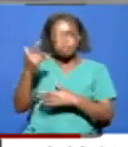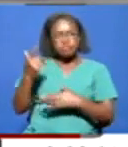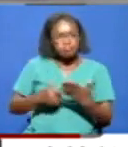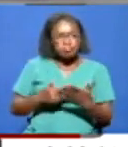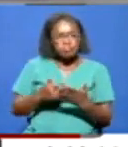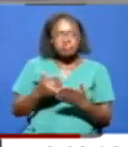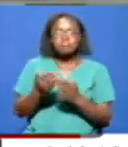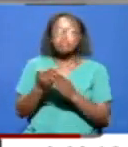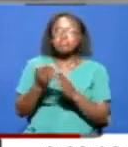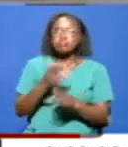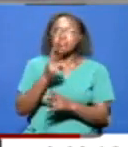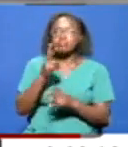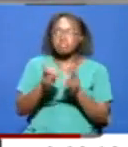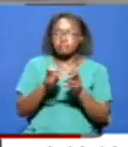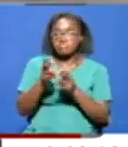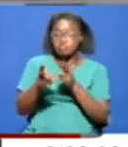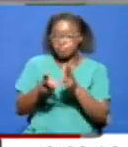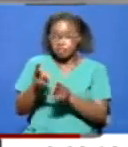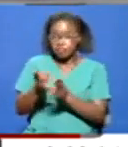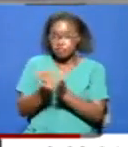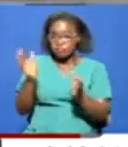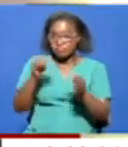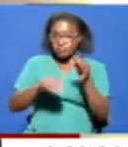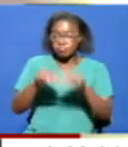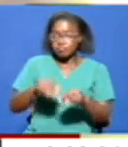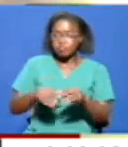general election. Zainab Said with more details.